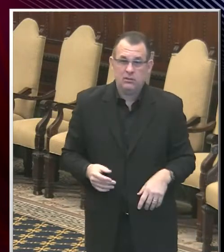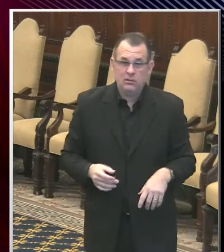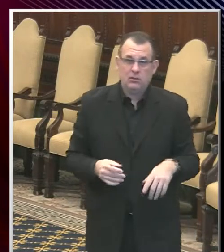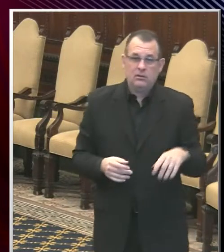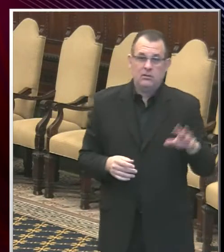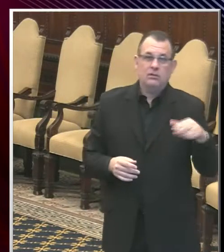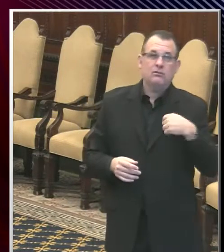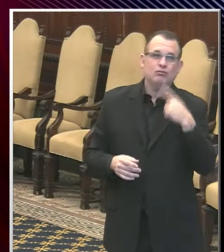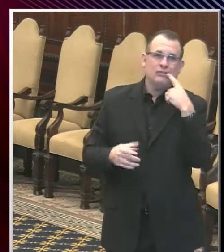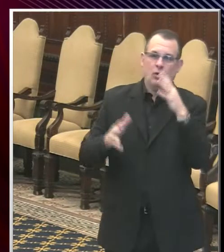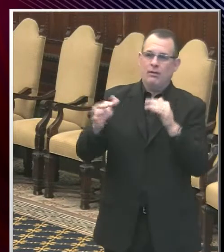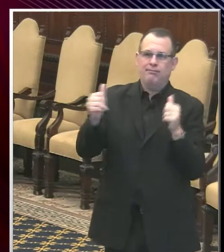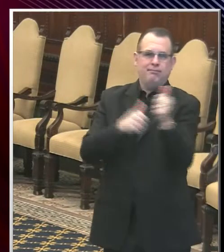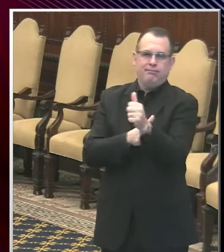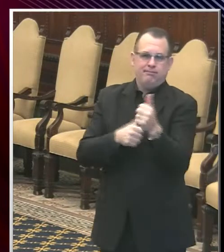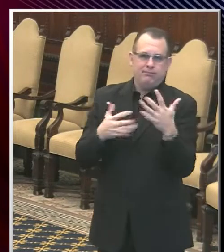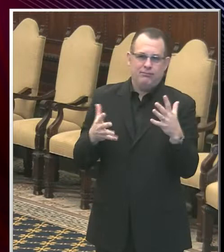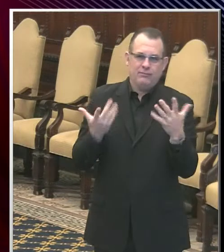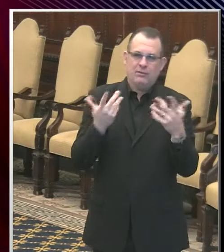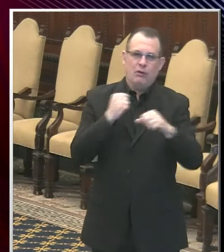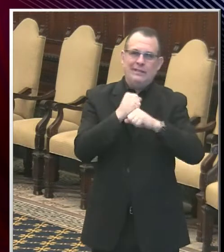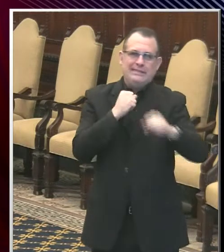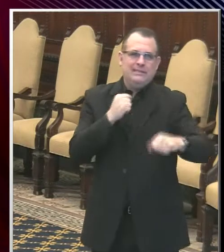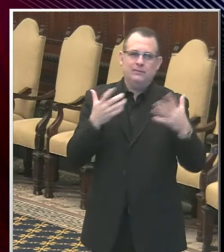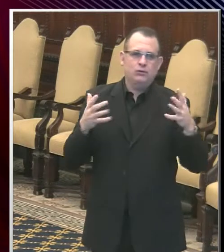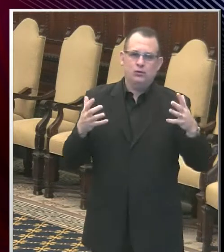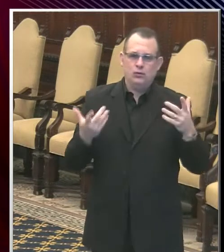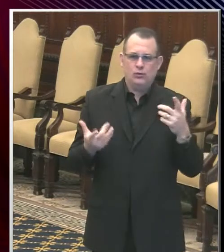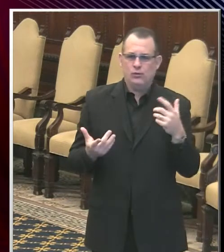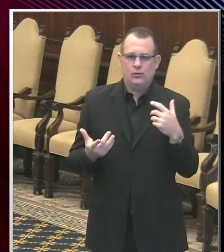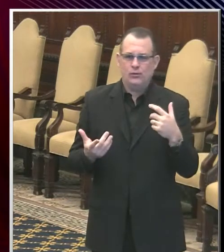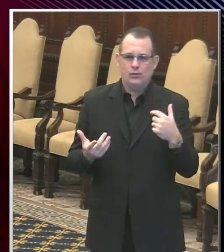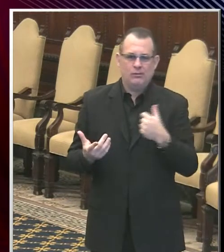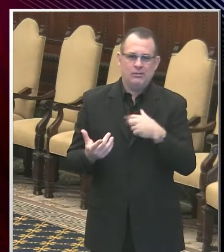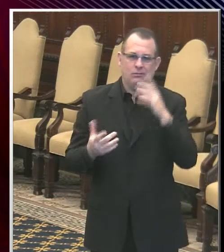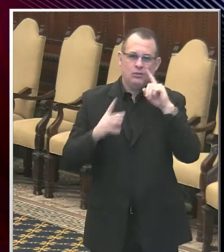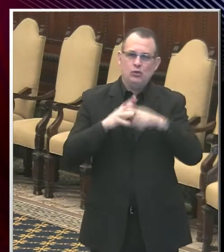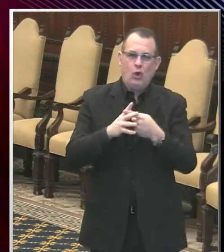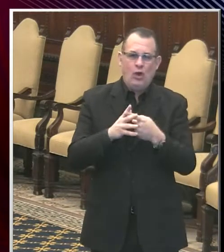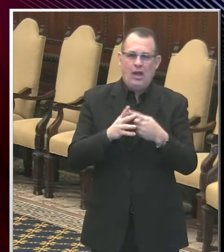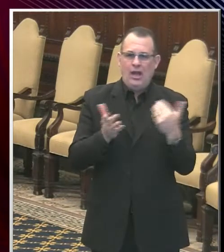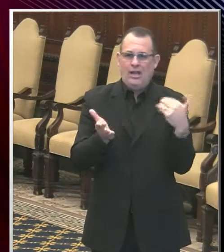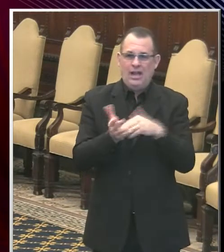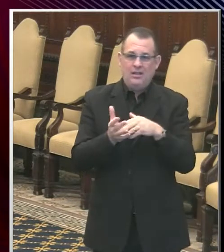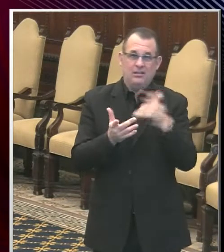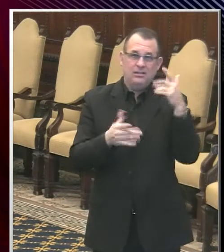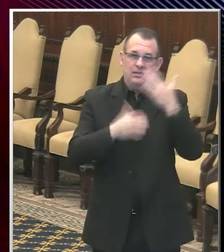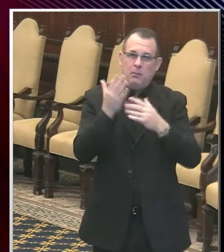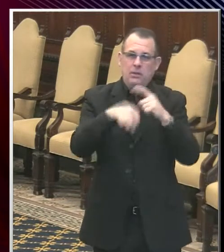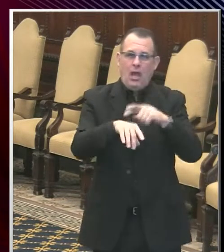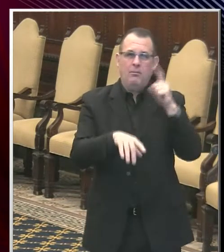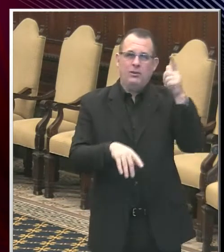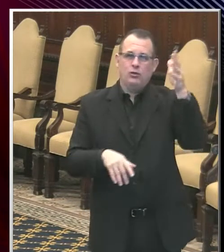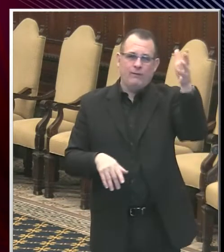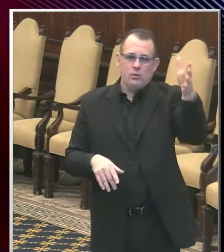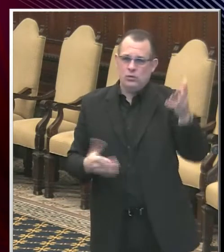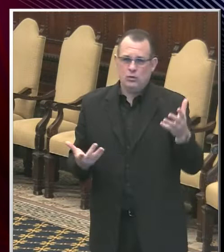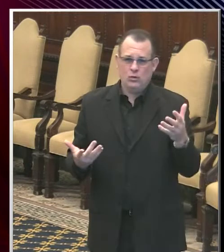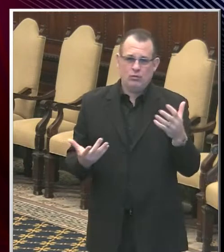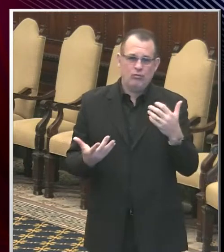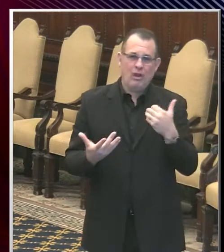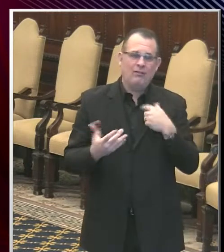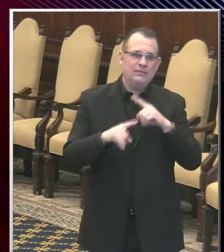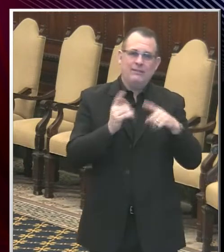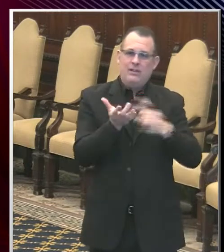all 4 unions, and we will be starting up soon again on the future going forward, and we'll have different discussions based on our